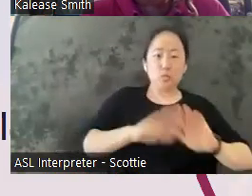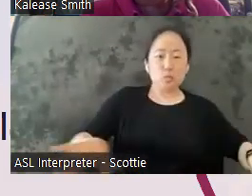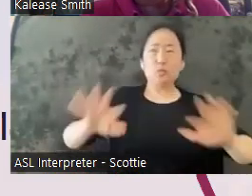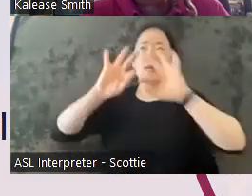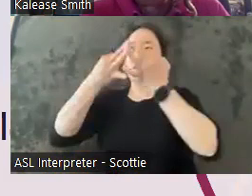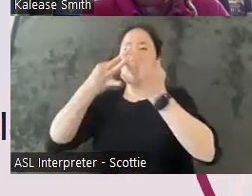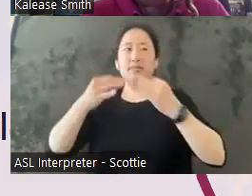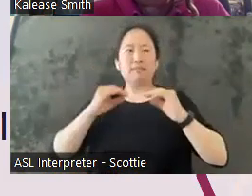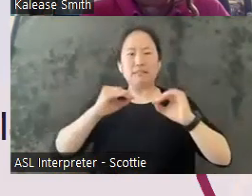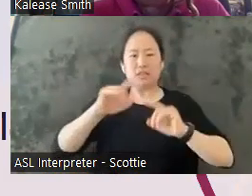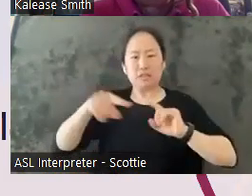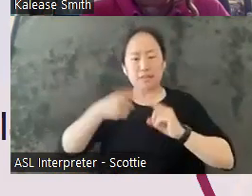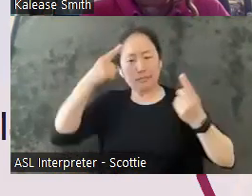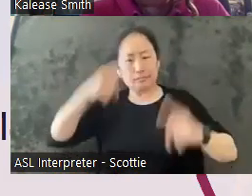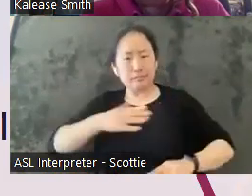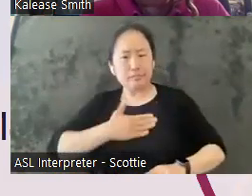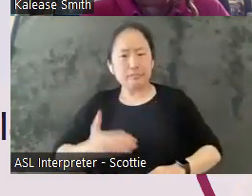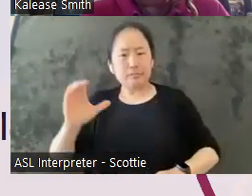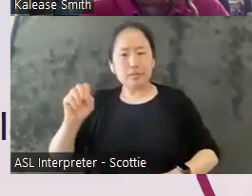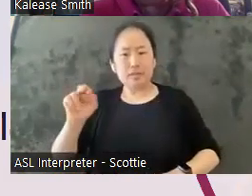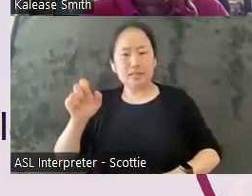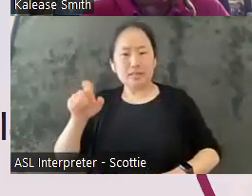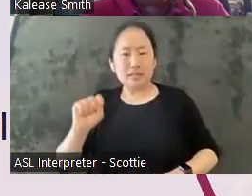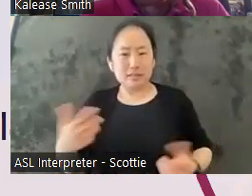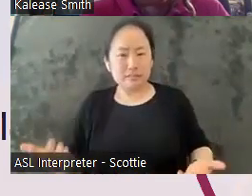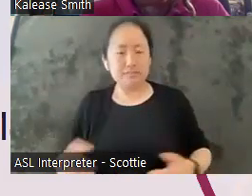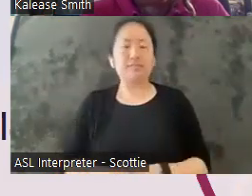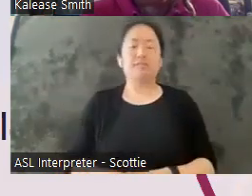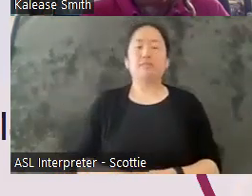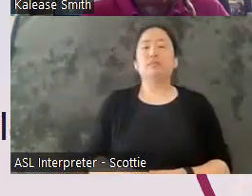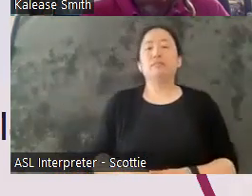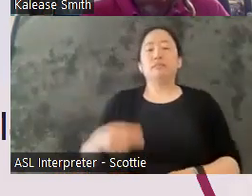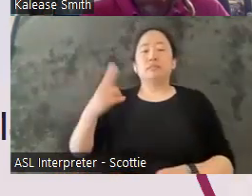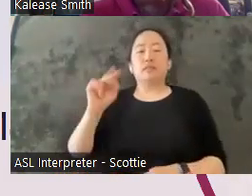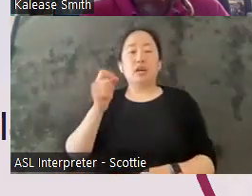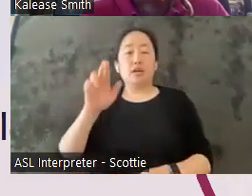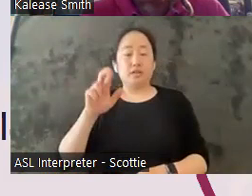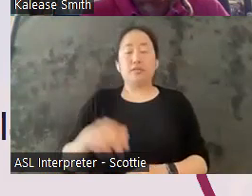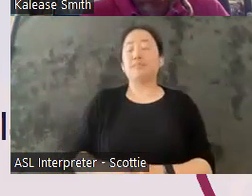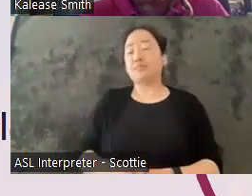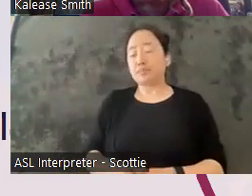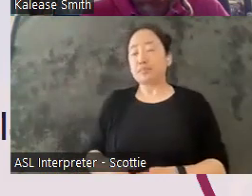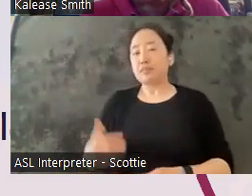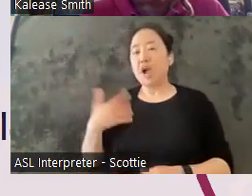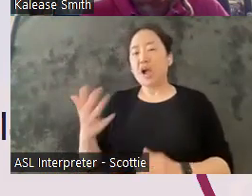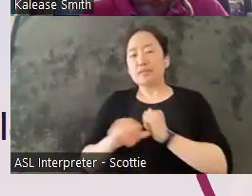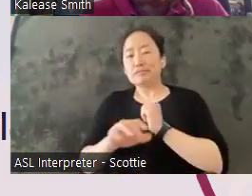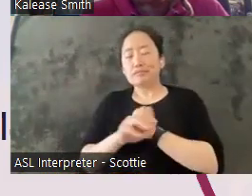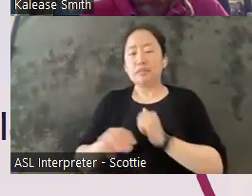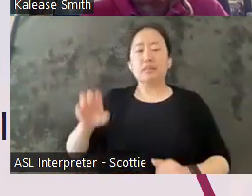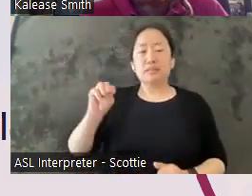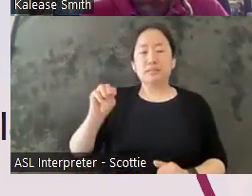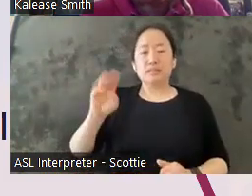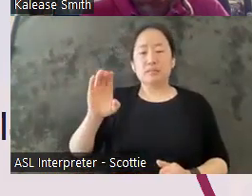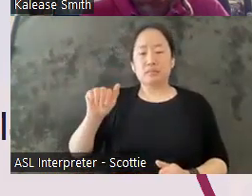I suppose I can do an actual quick plug for a resource that the Minnesota Coalition Against Sexual Assault recently made. And we created